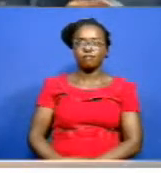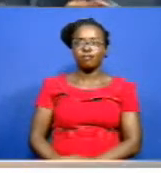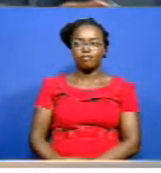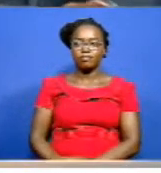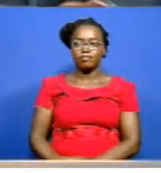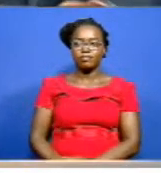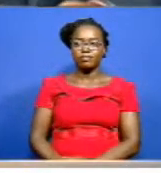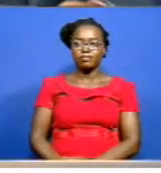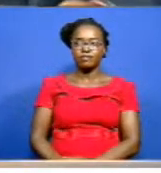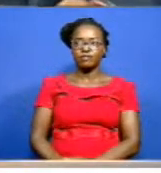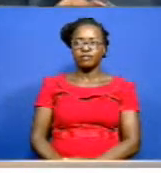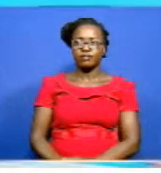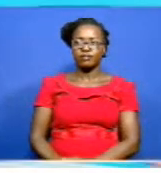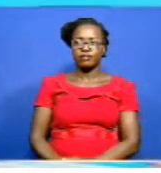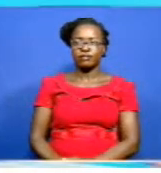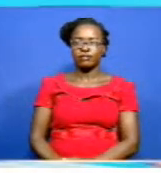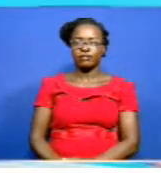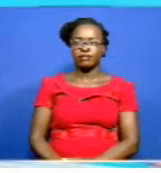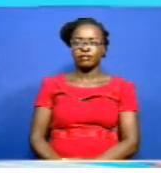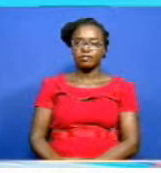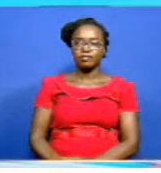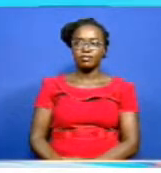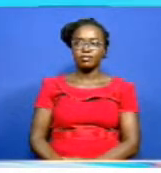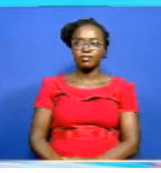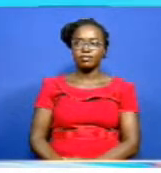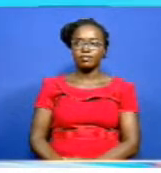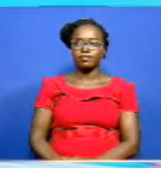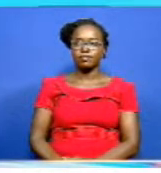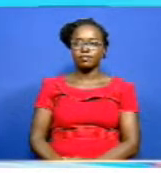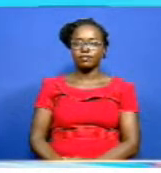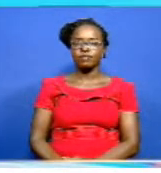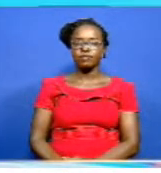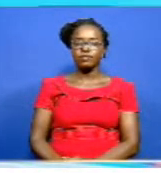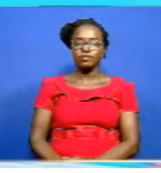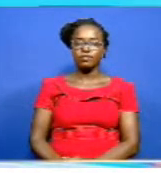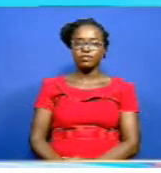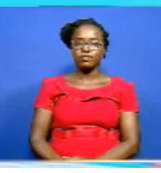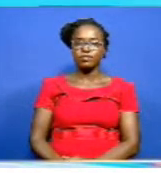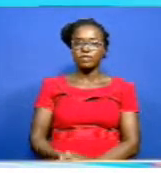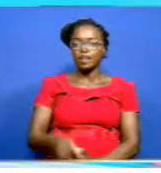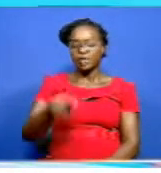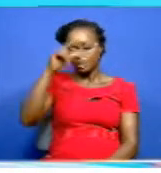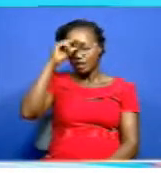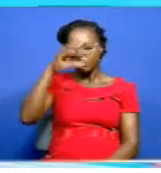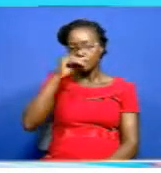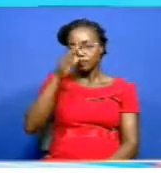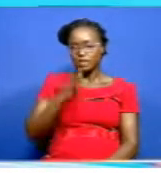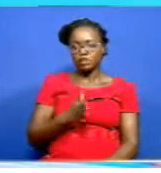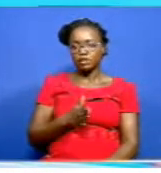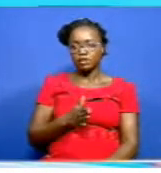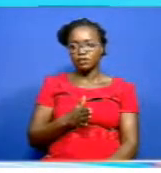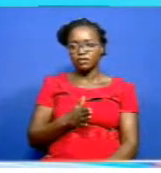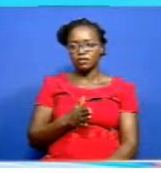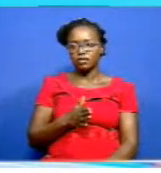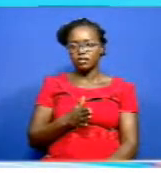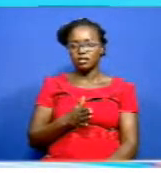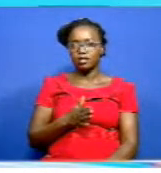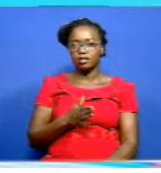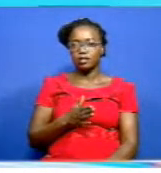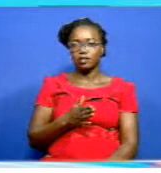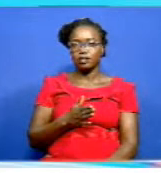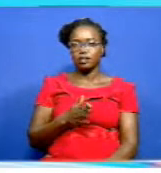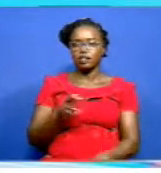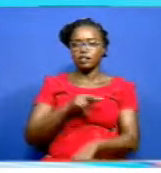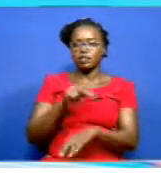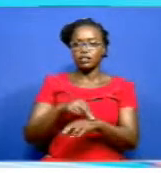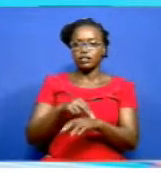Naam, shukrani sana. Huyo ni hatibu wa serikali Cyrus Oguna akizungumzia masuala mbalimbali kuhusiana na